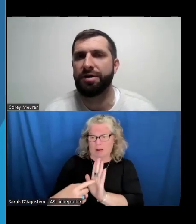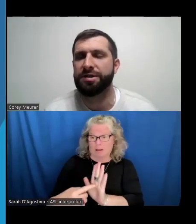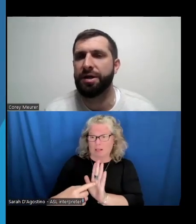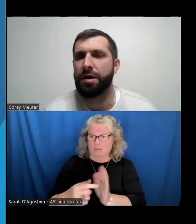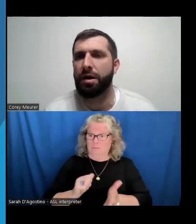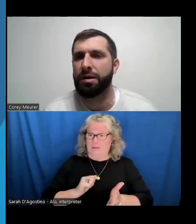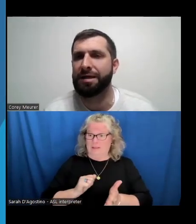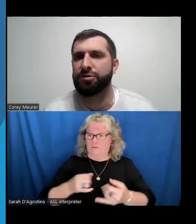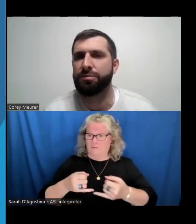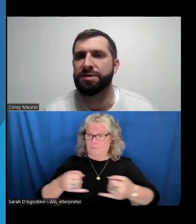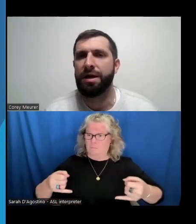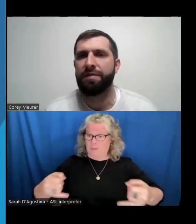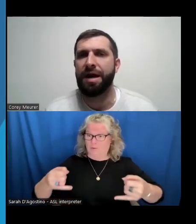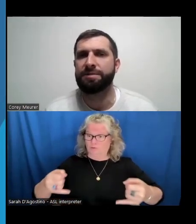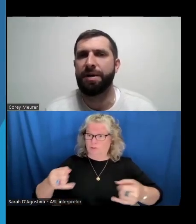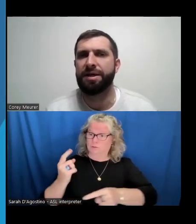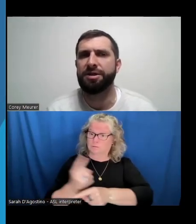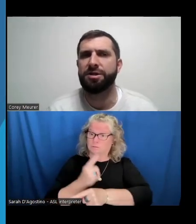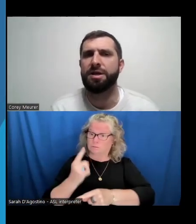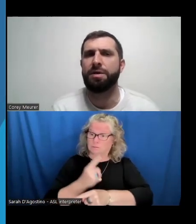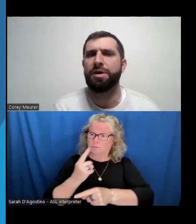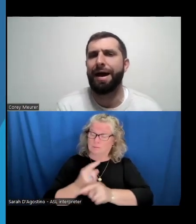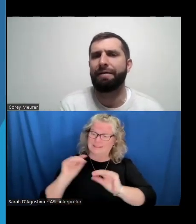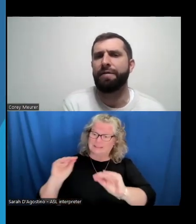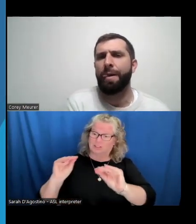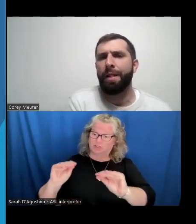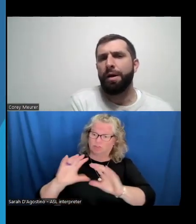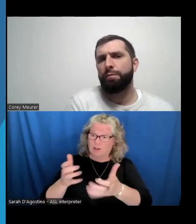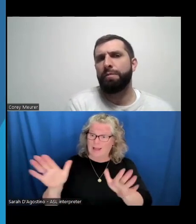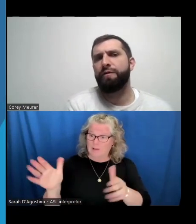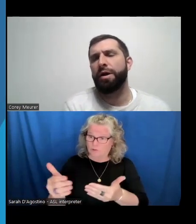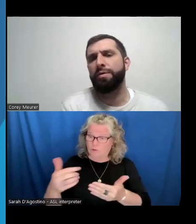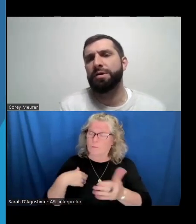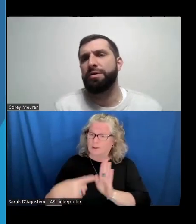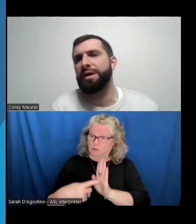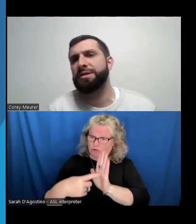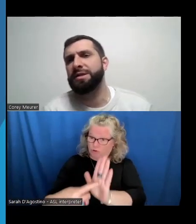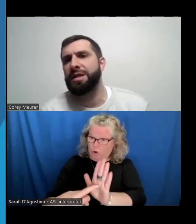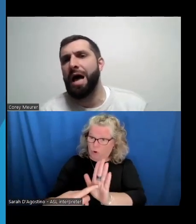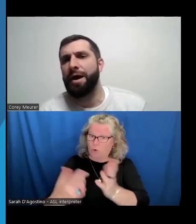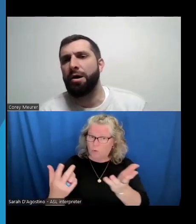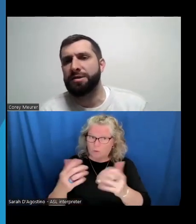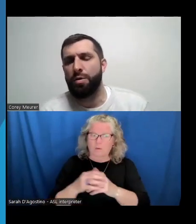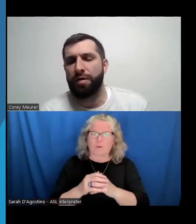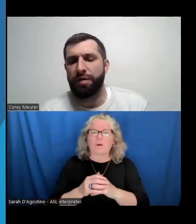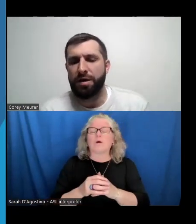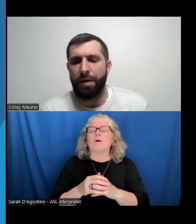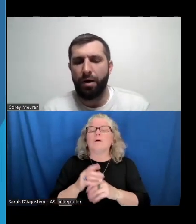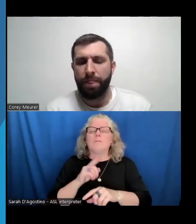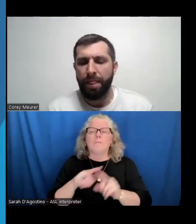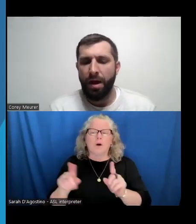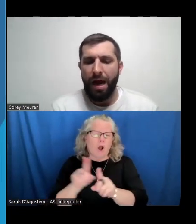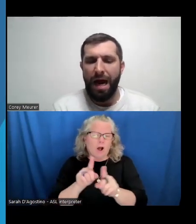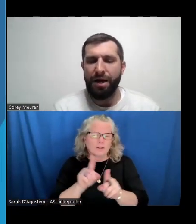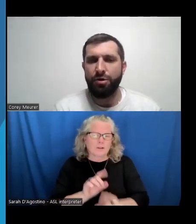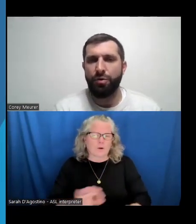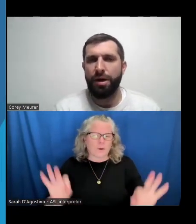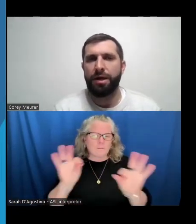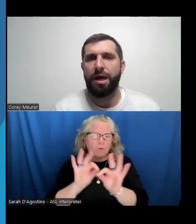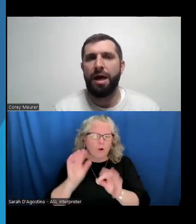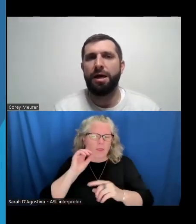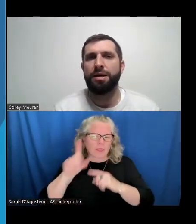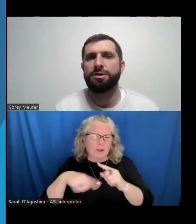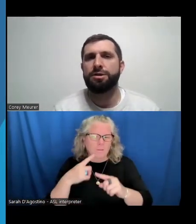teaching, obviously, in our classrooms, the expectations that we have. But before I go into the rest of the slide, I also want to think about, how do